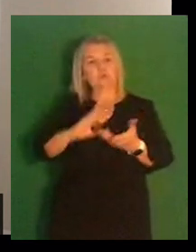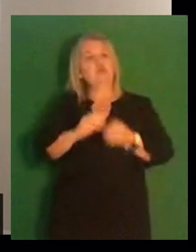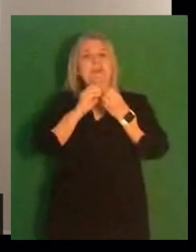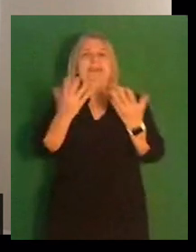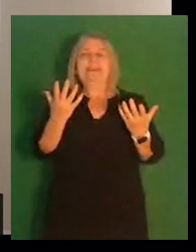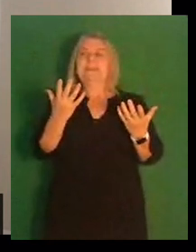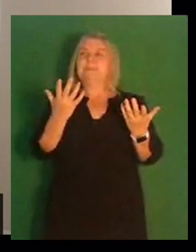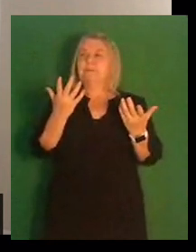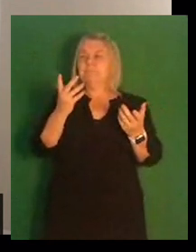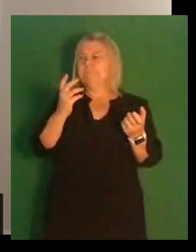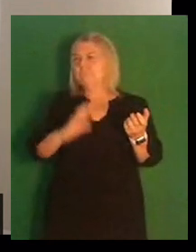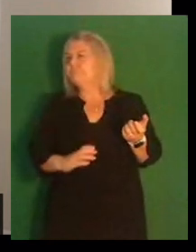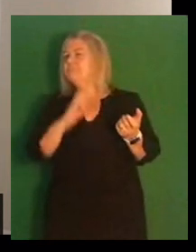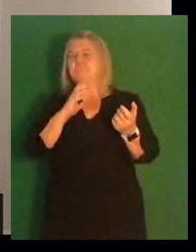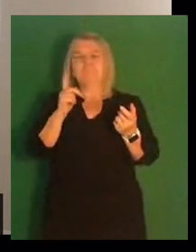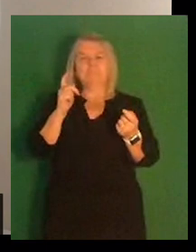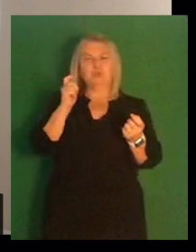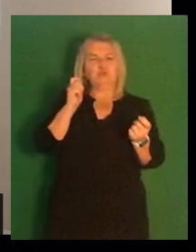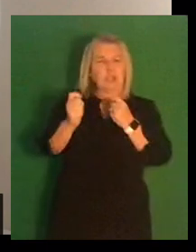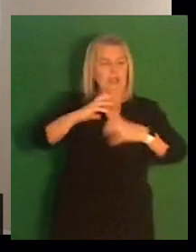the crisis created,